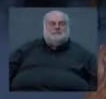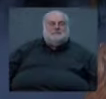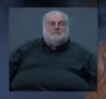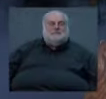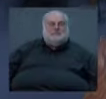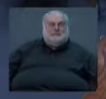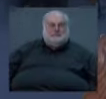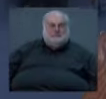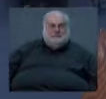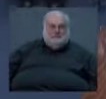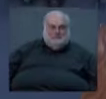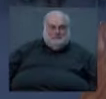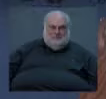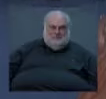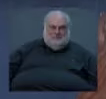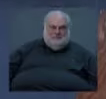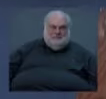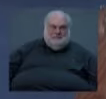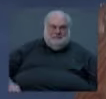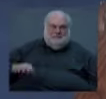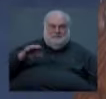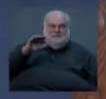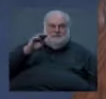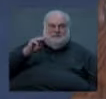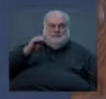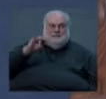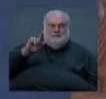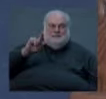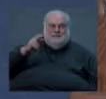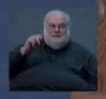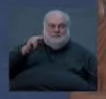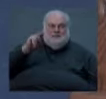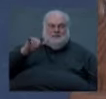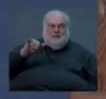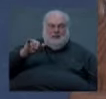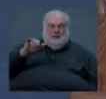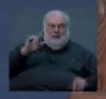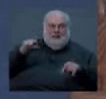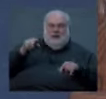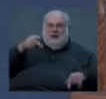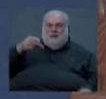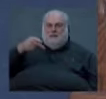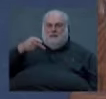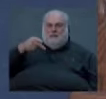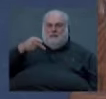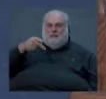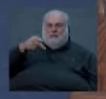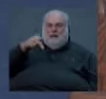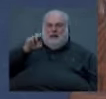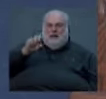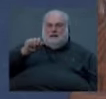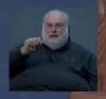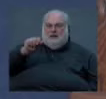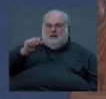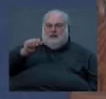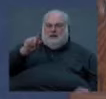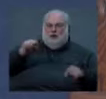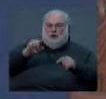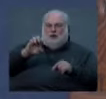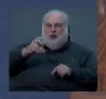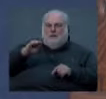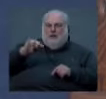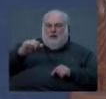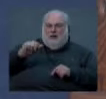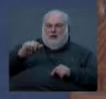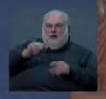Awesome. Where is she going out that door? My name is Nestle Ohani. I attend Pulaski Academy, and I will be attending Columbia University